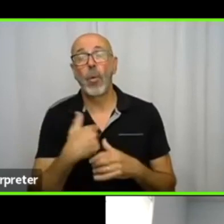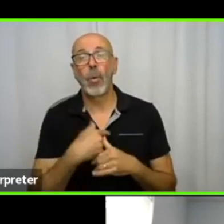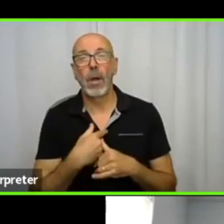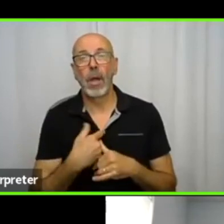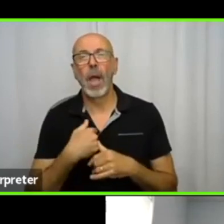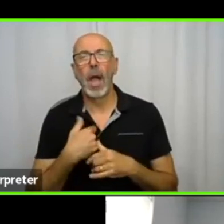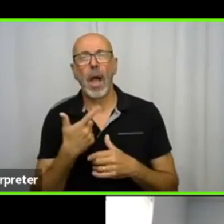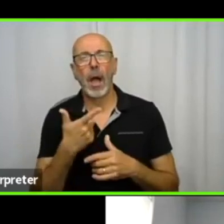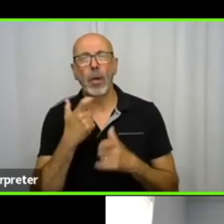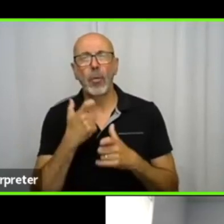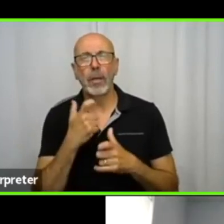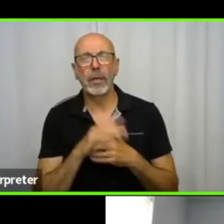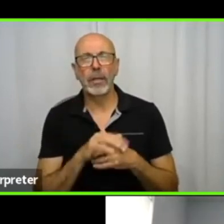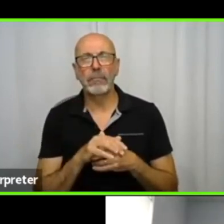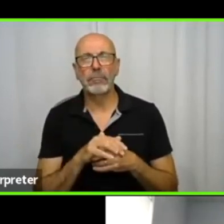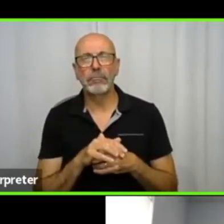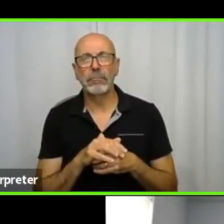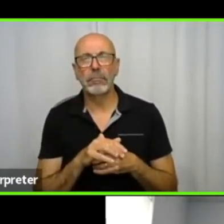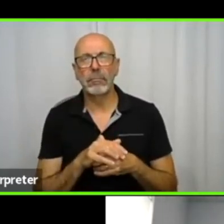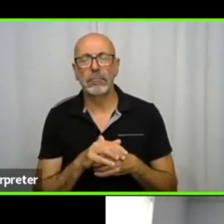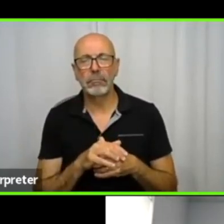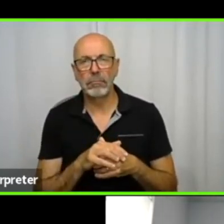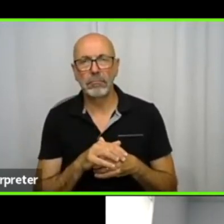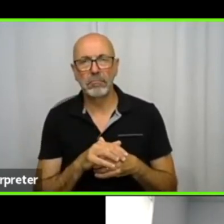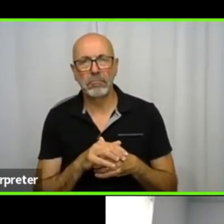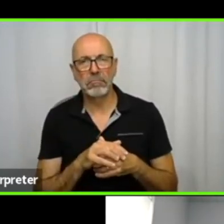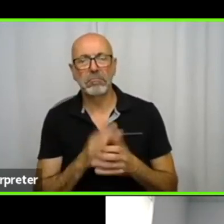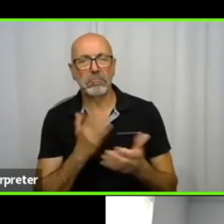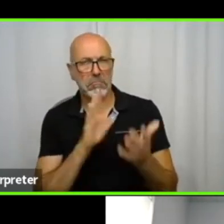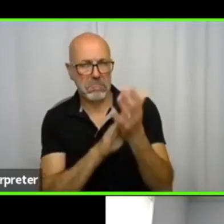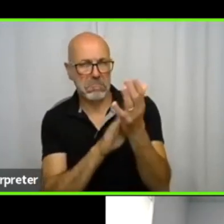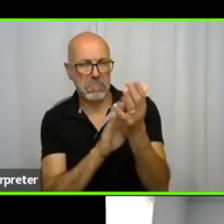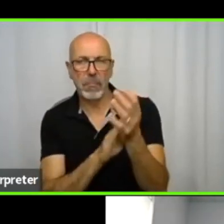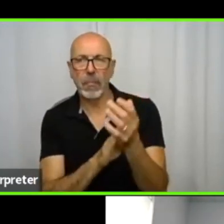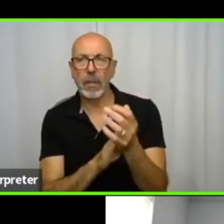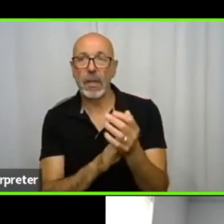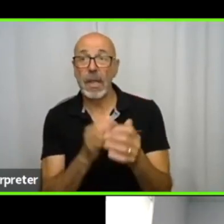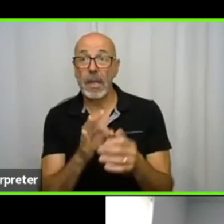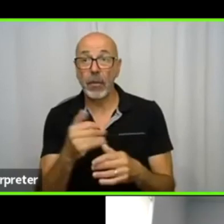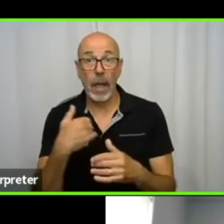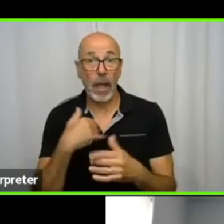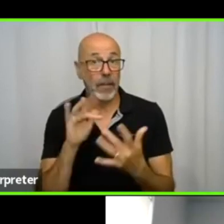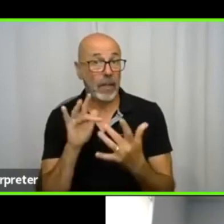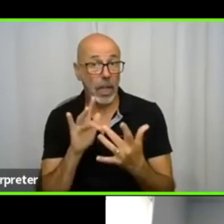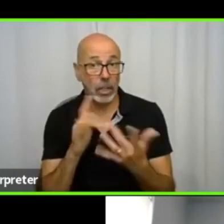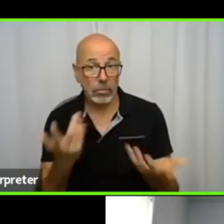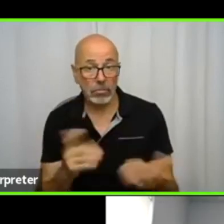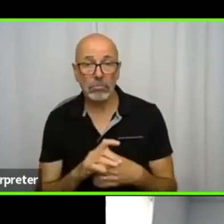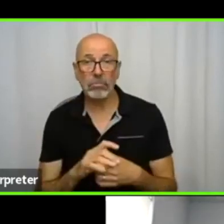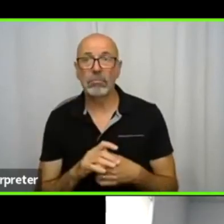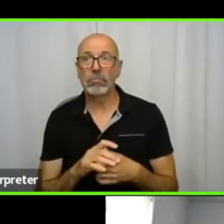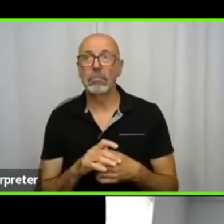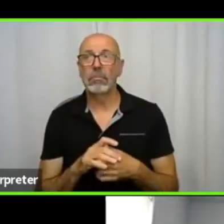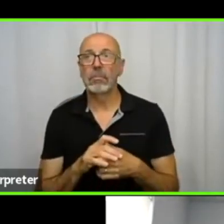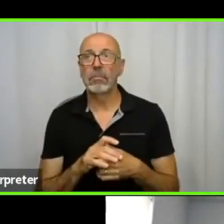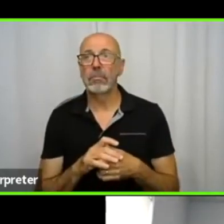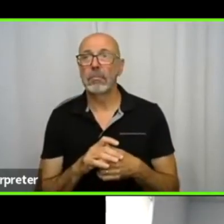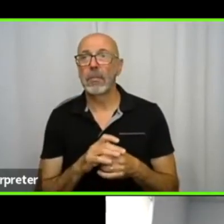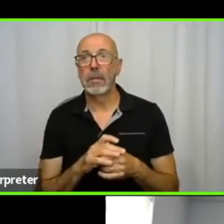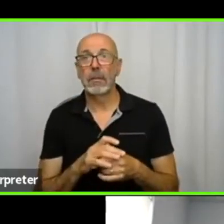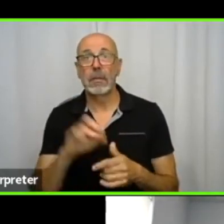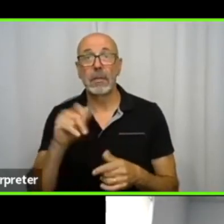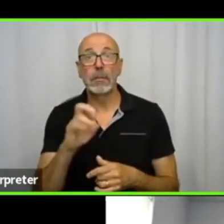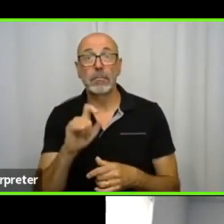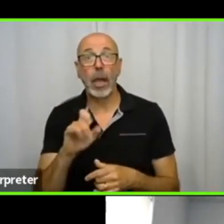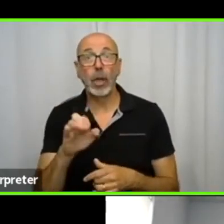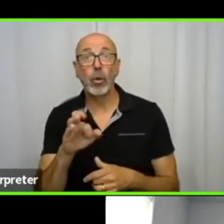will just quick shout out and this is why you should get in, if you have a connection, say, to spinal cord injury world, you should